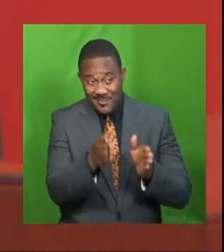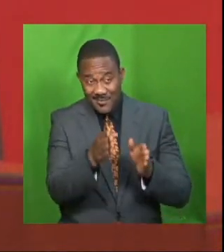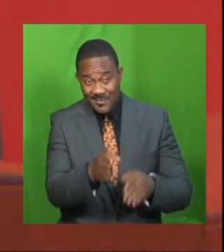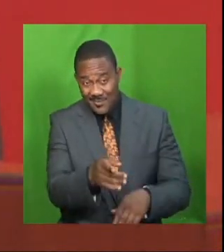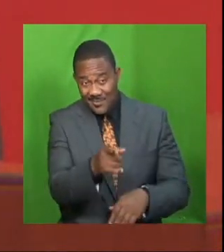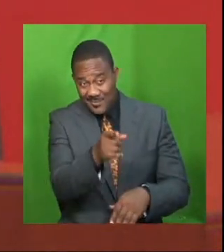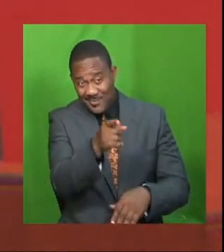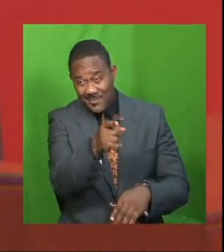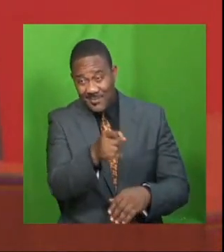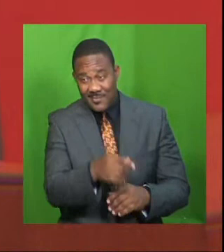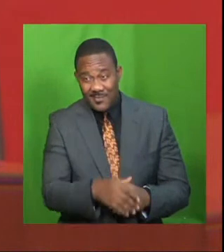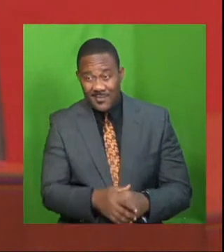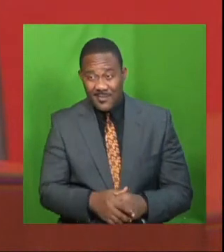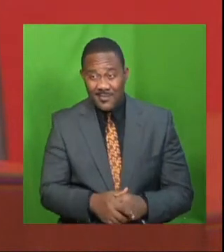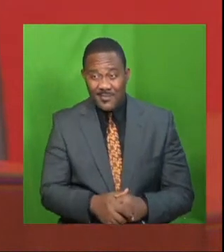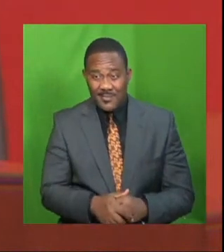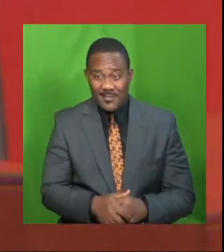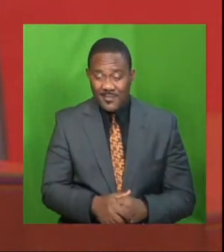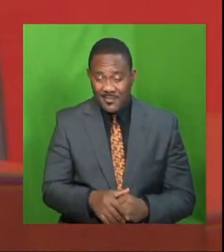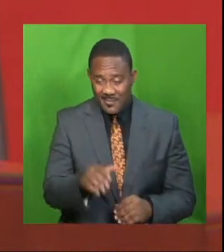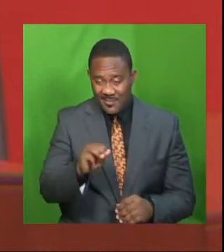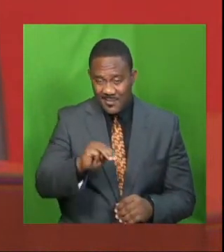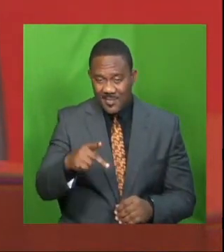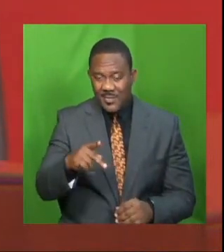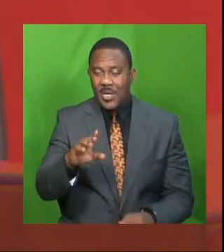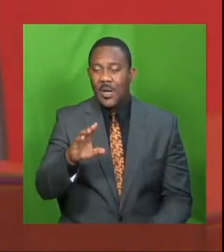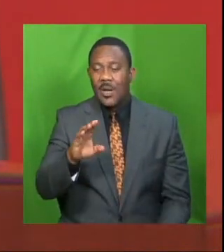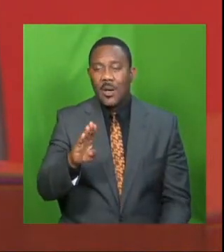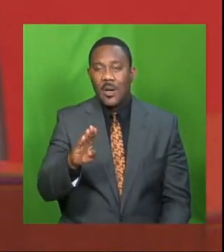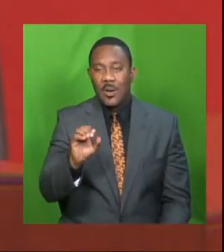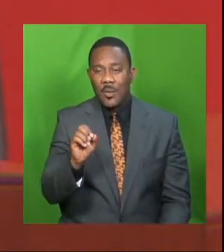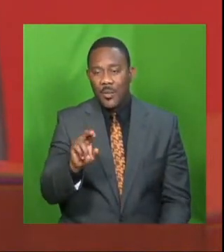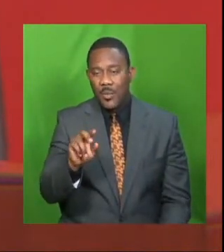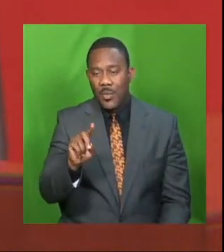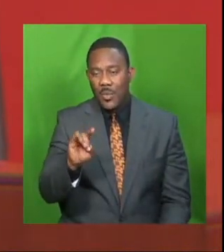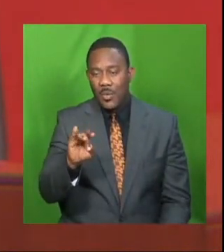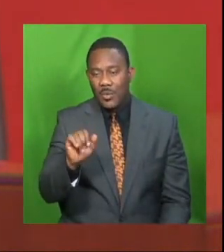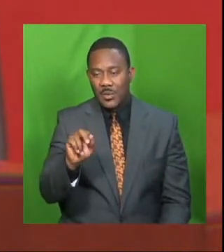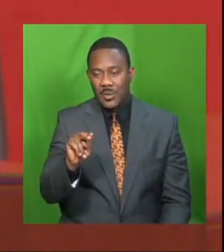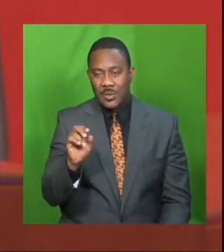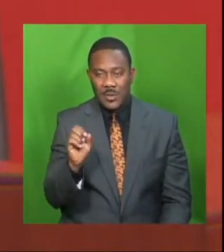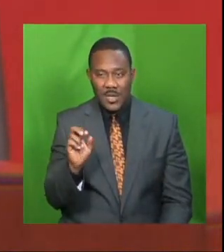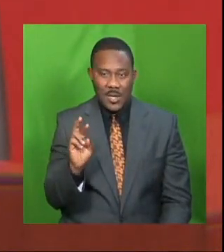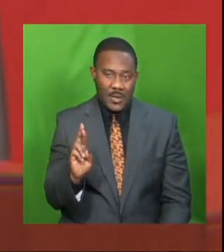Member for Botiano English, Amanfrom, may you now ask your question.